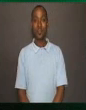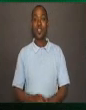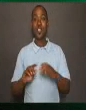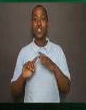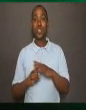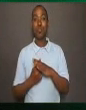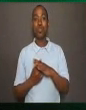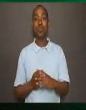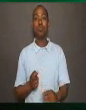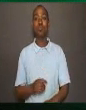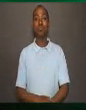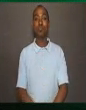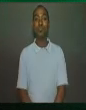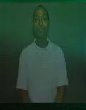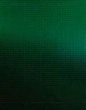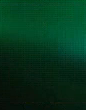Begin.